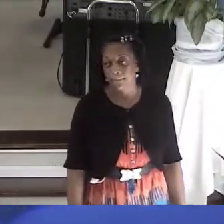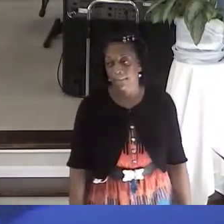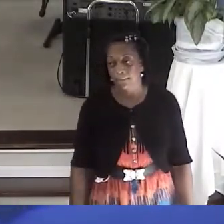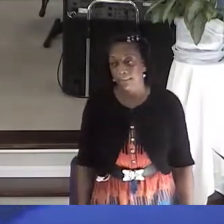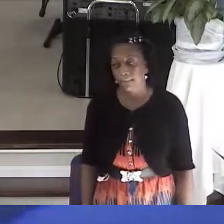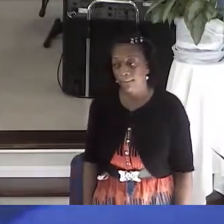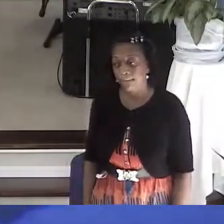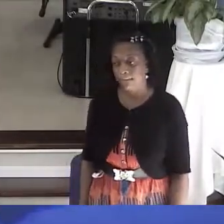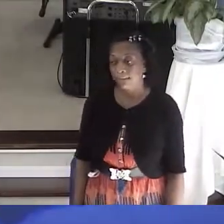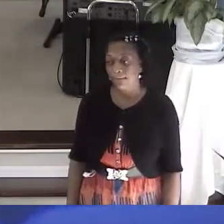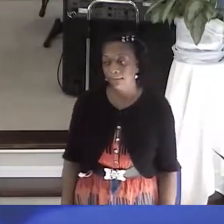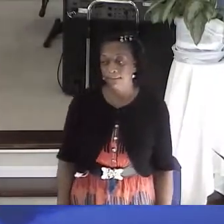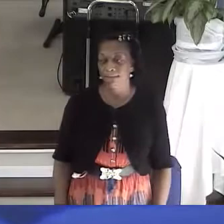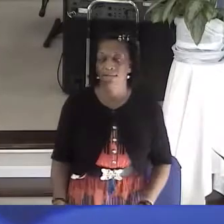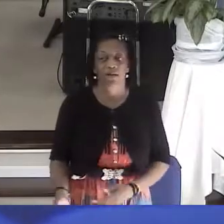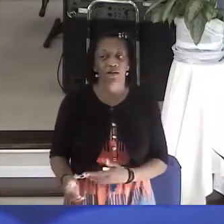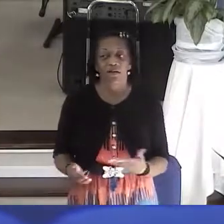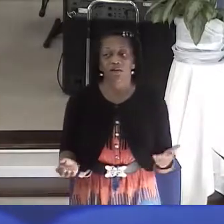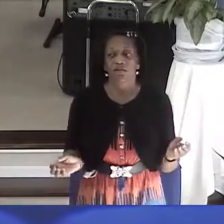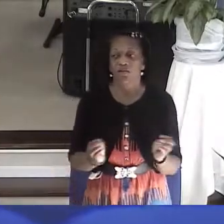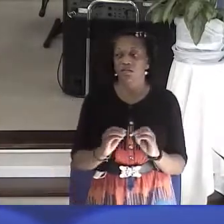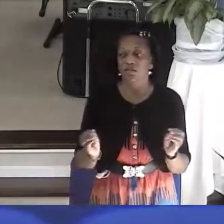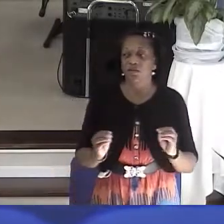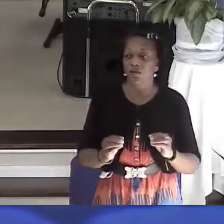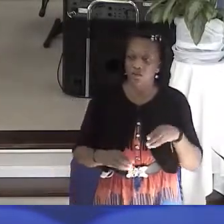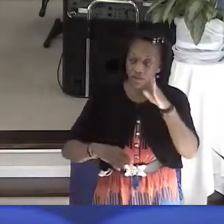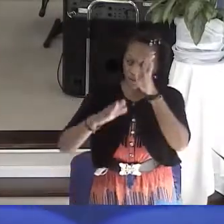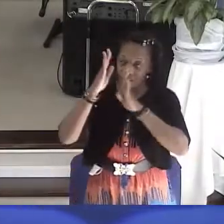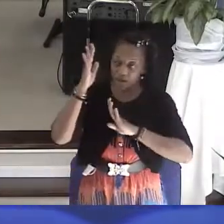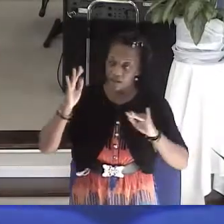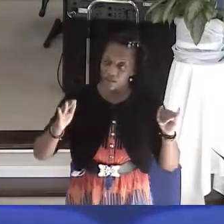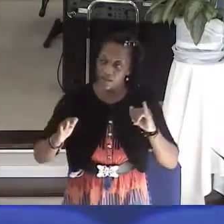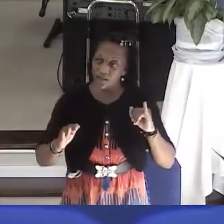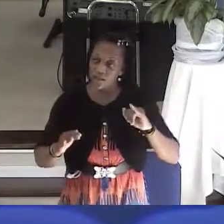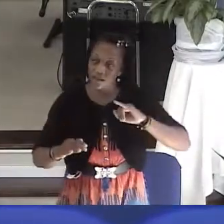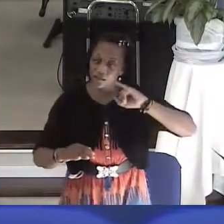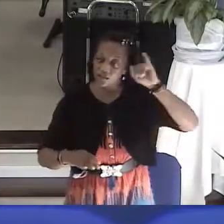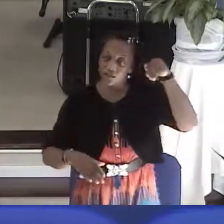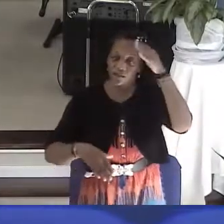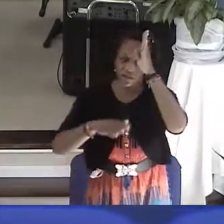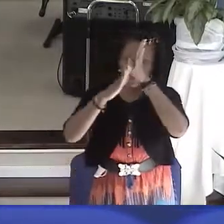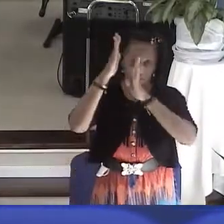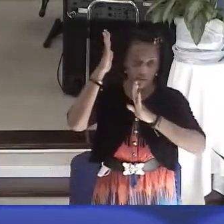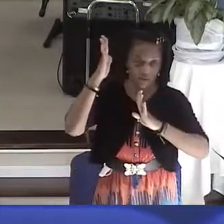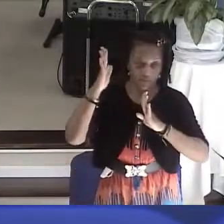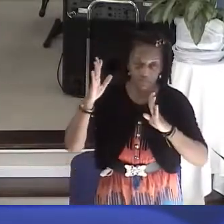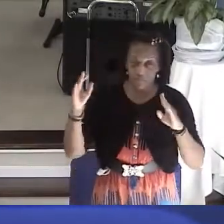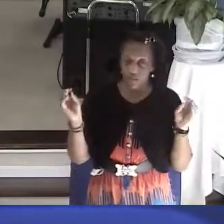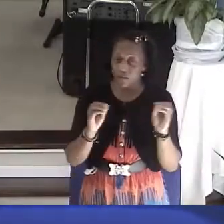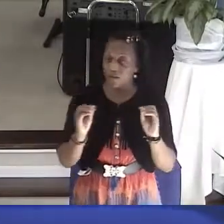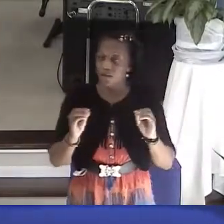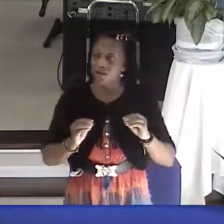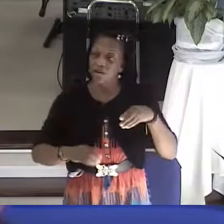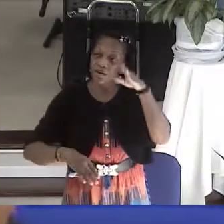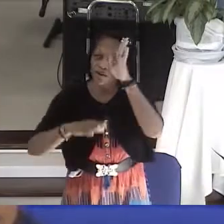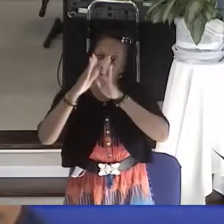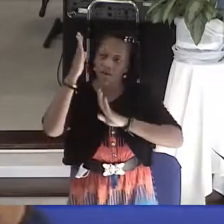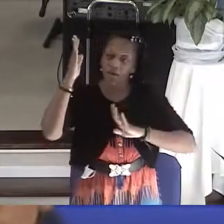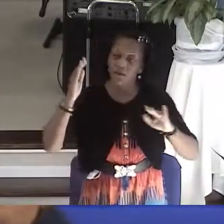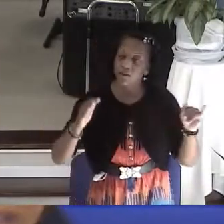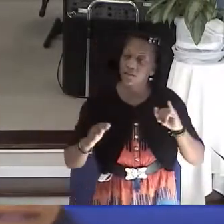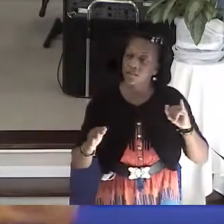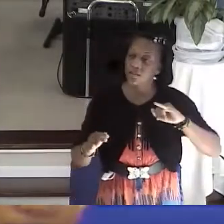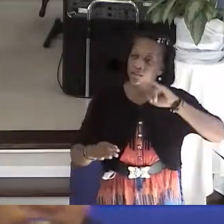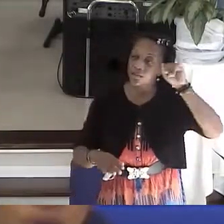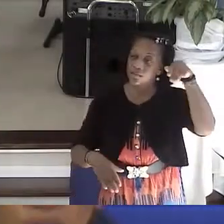again? There's no God like Jehovah. There's no God like Jehovah. There's no God like Jehovah. There's